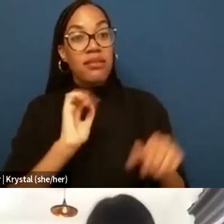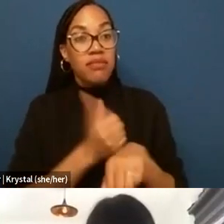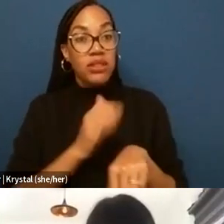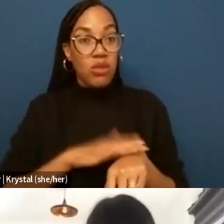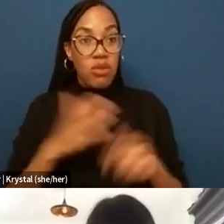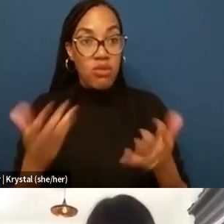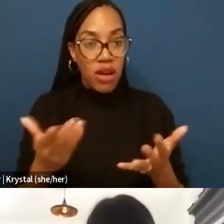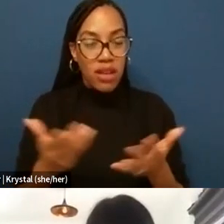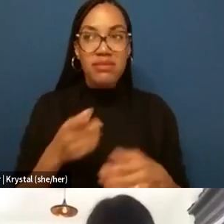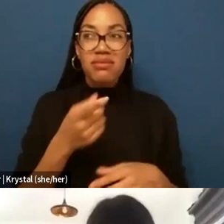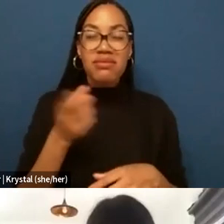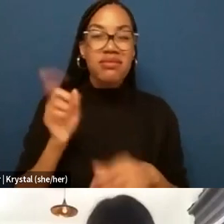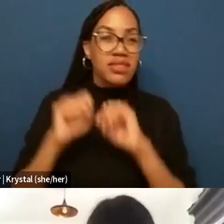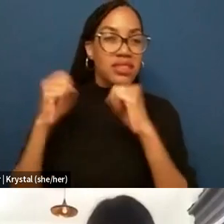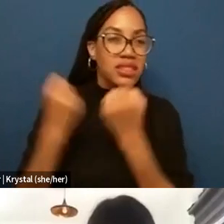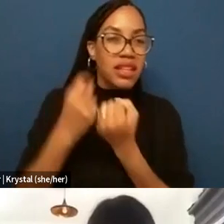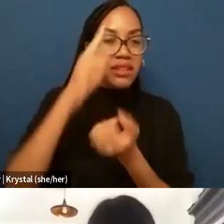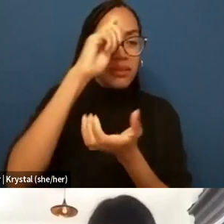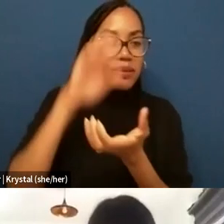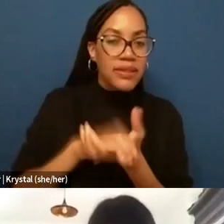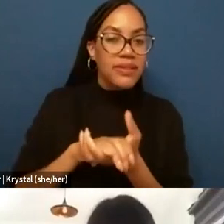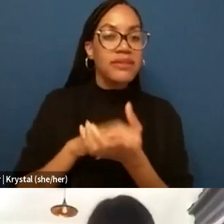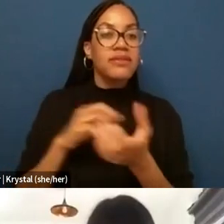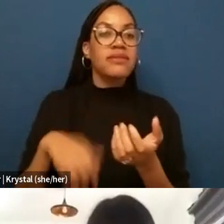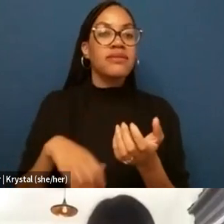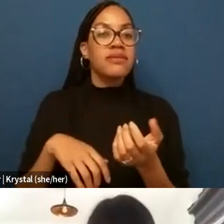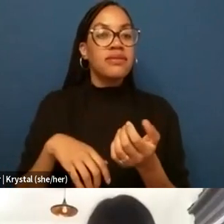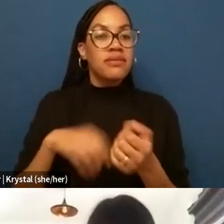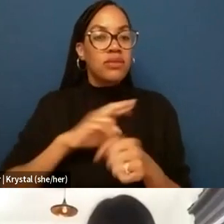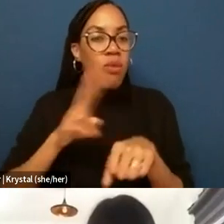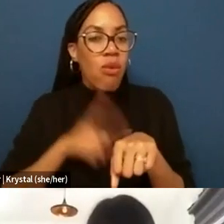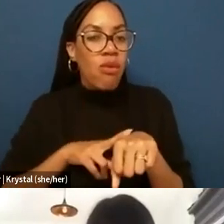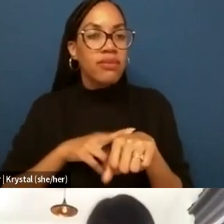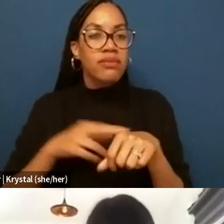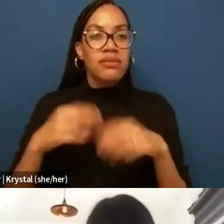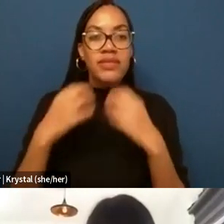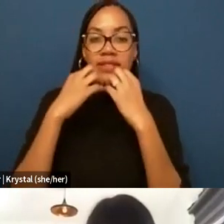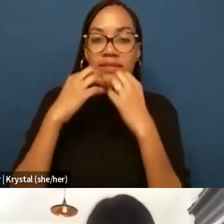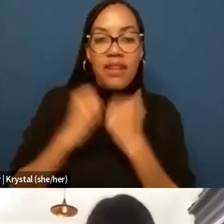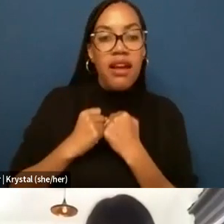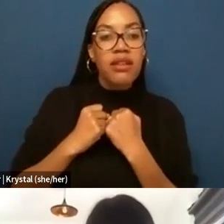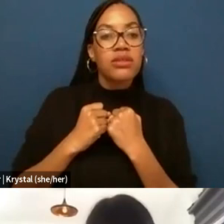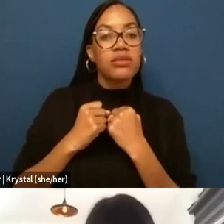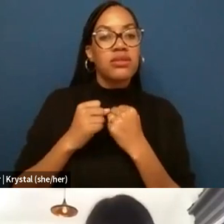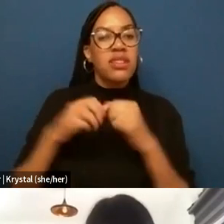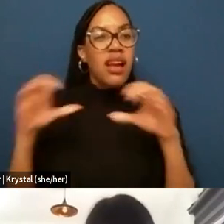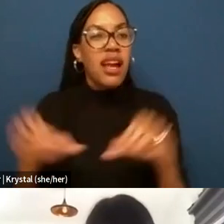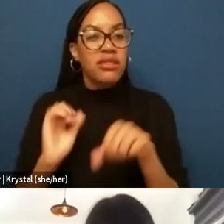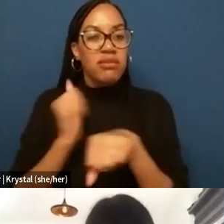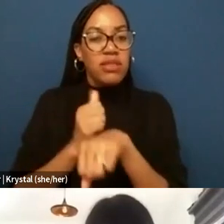and actions related to white supremacy. It's often predicated on a white, middle and owning